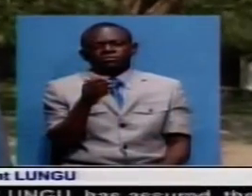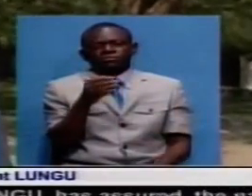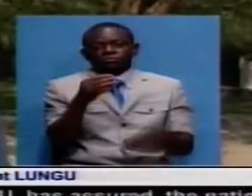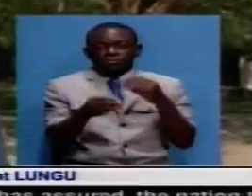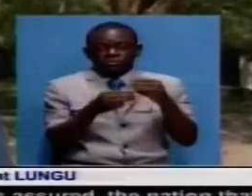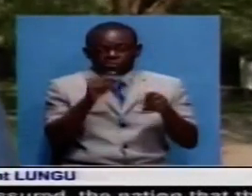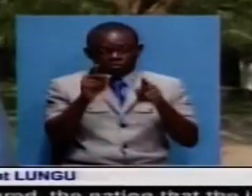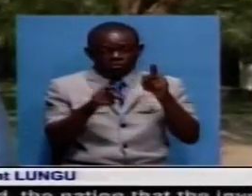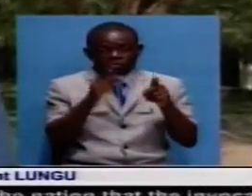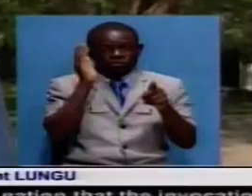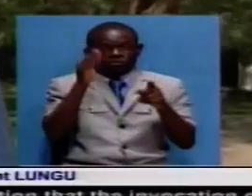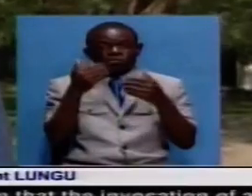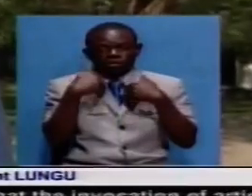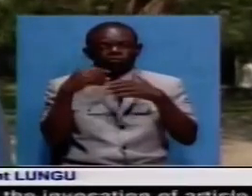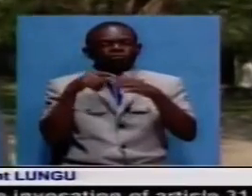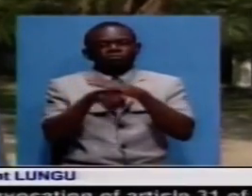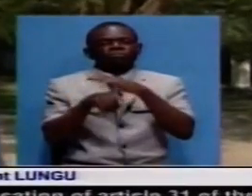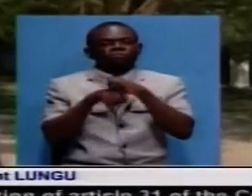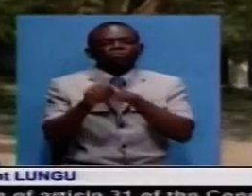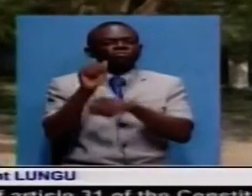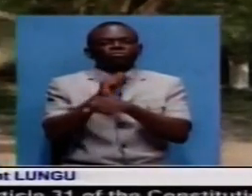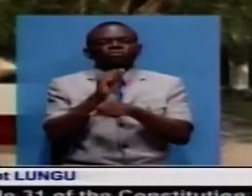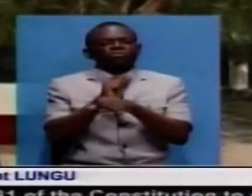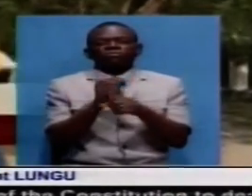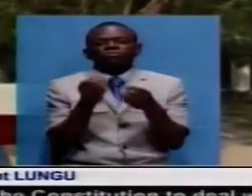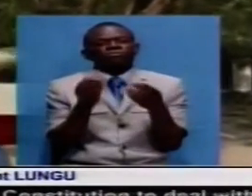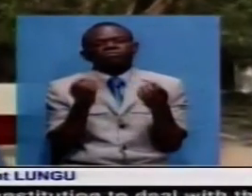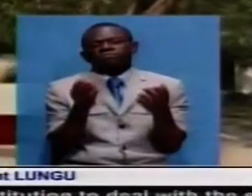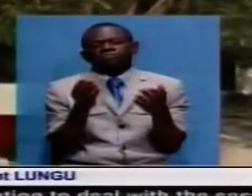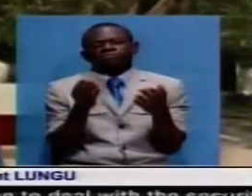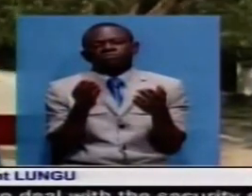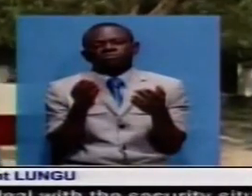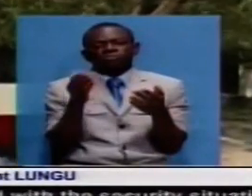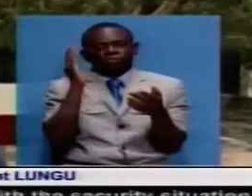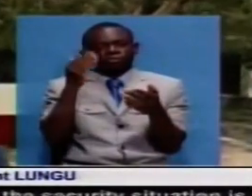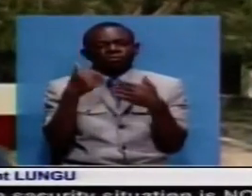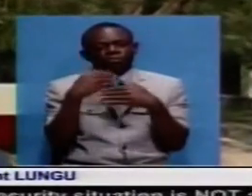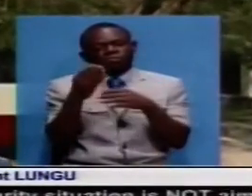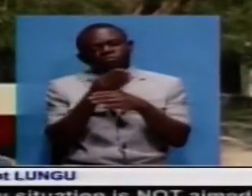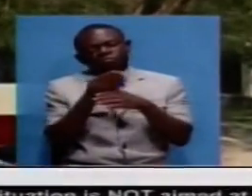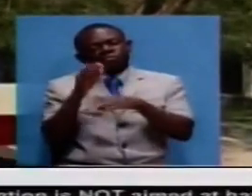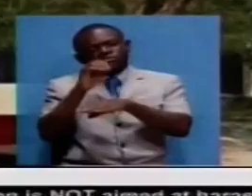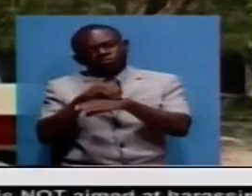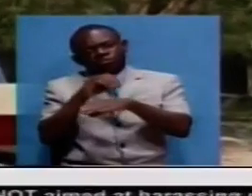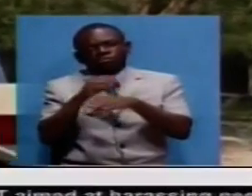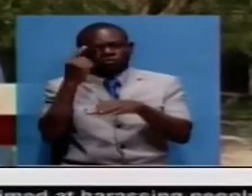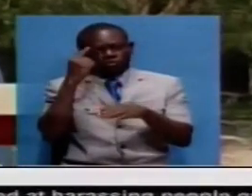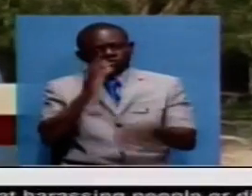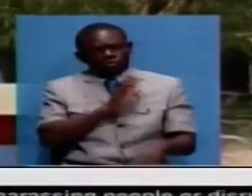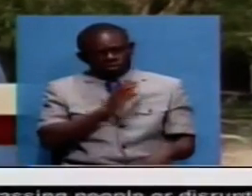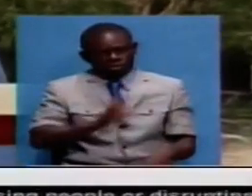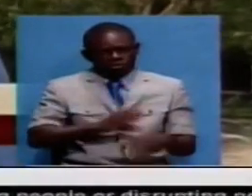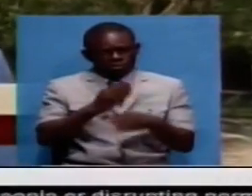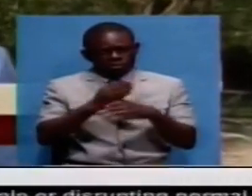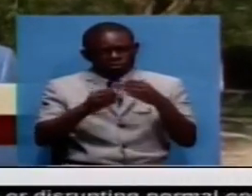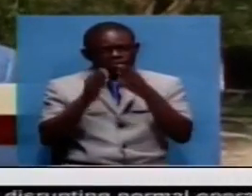opportunities for people, more business opportunities for the contractors, who get subcontracting, the